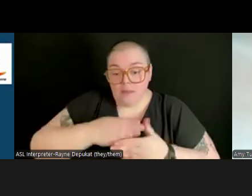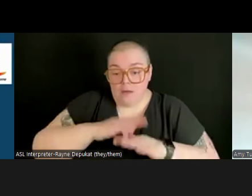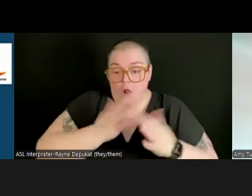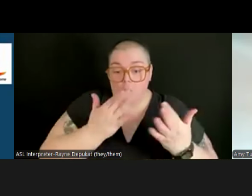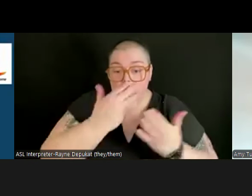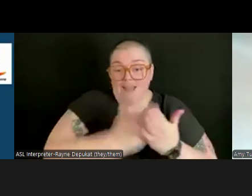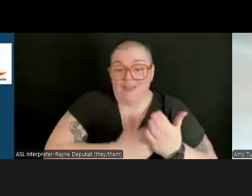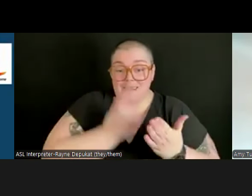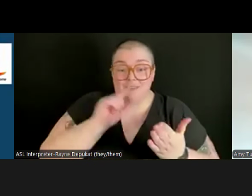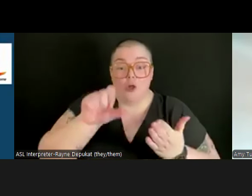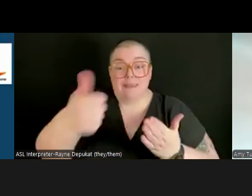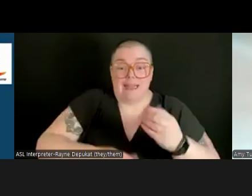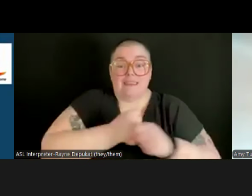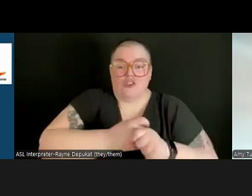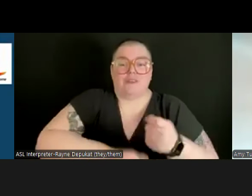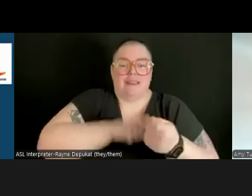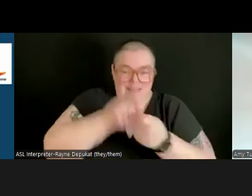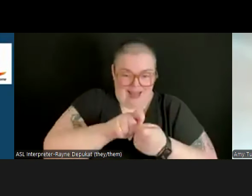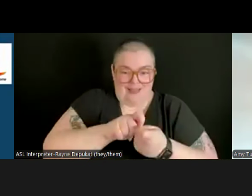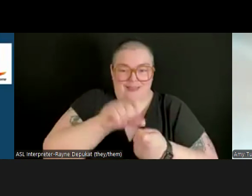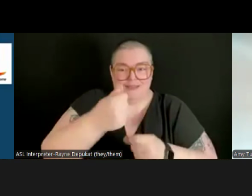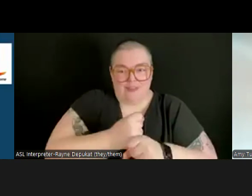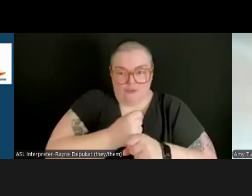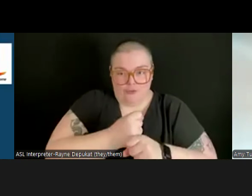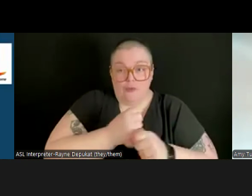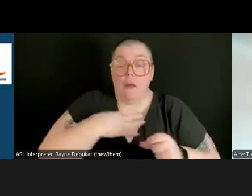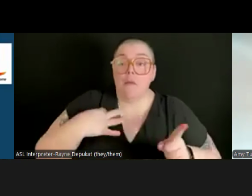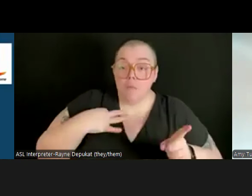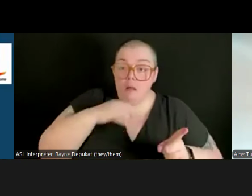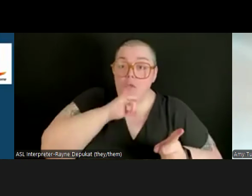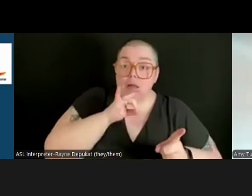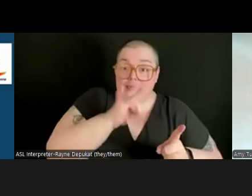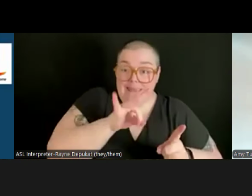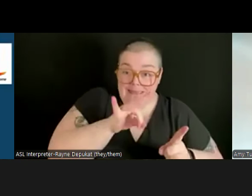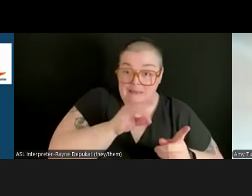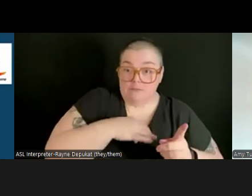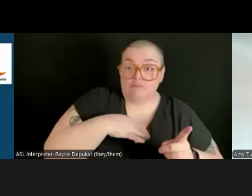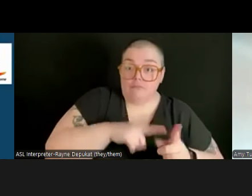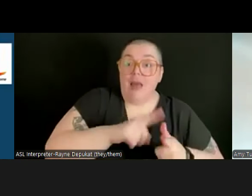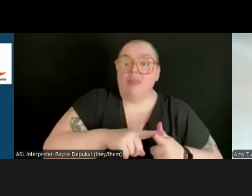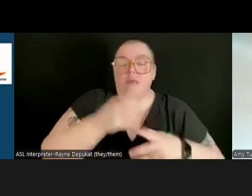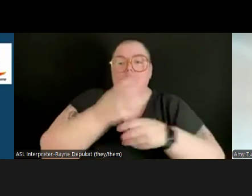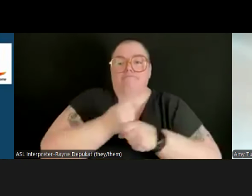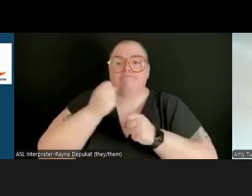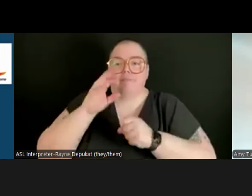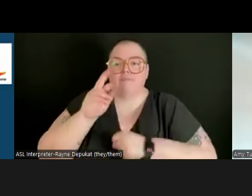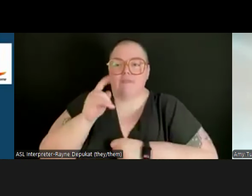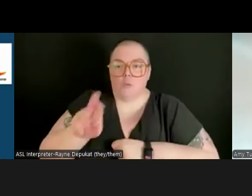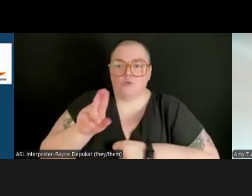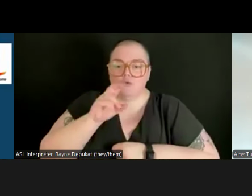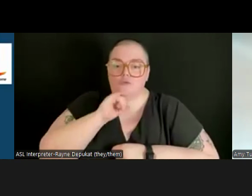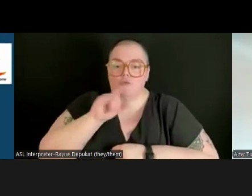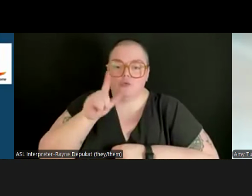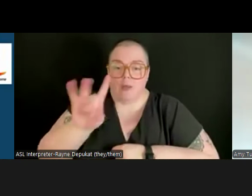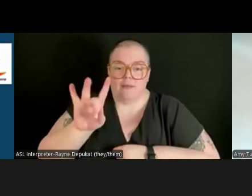10 years exactly. So we applied when he was 18 and he got the voucher when he was 28. And we